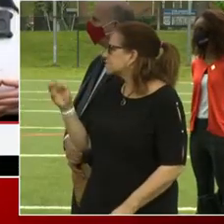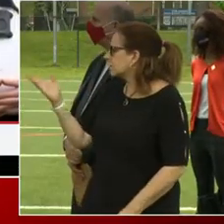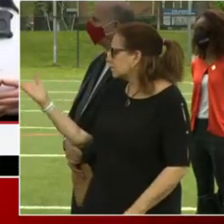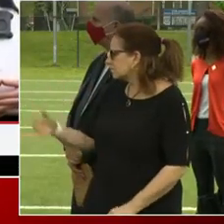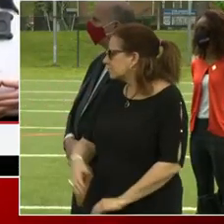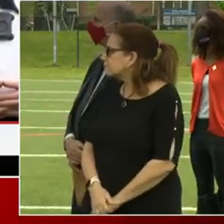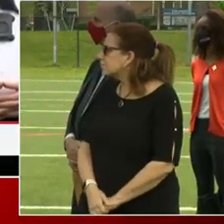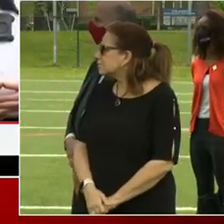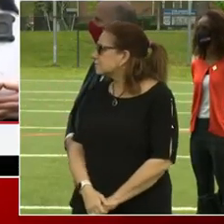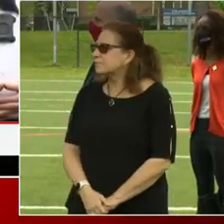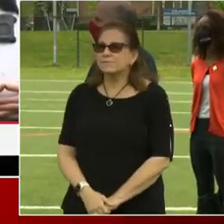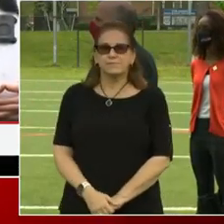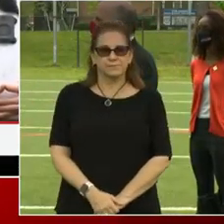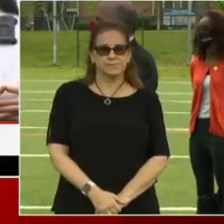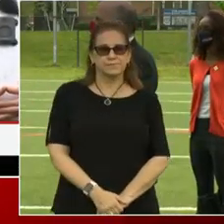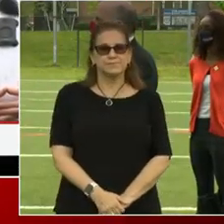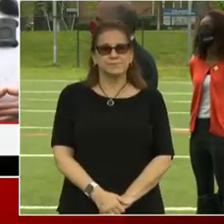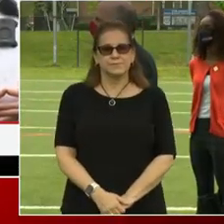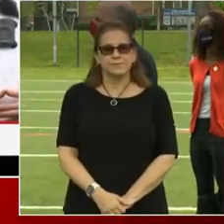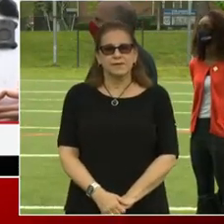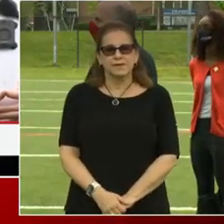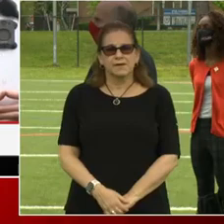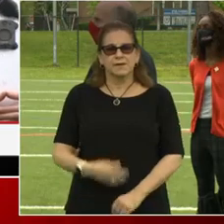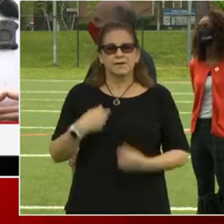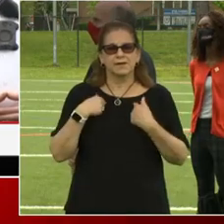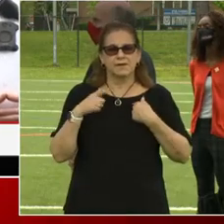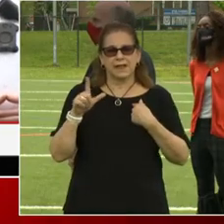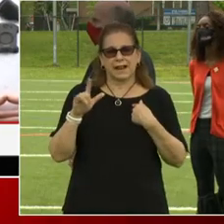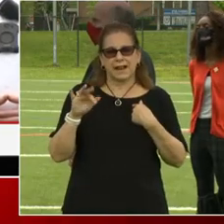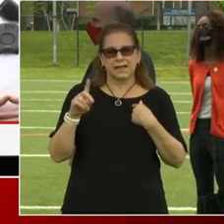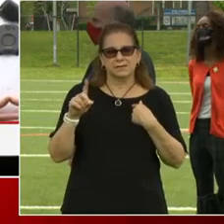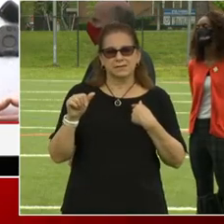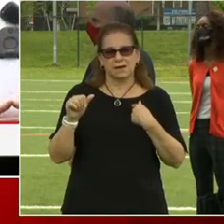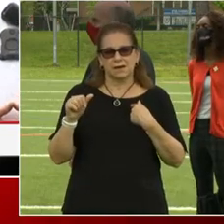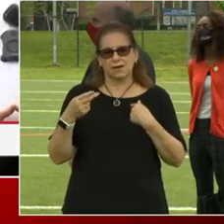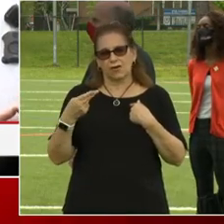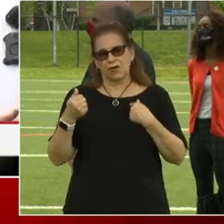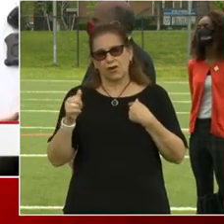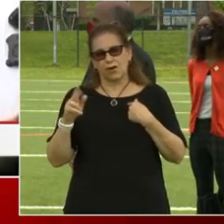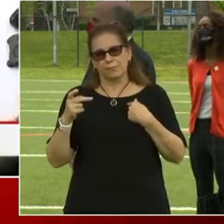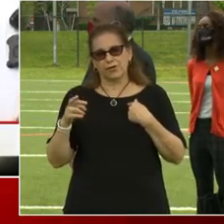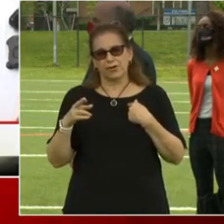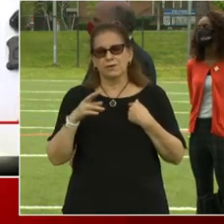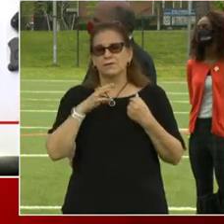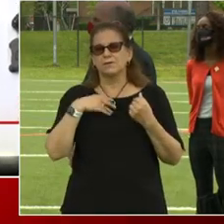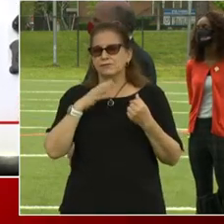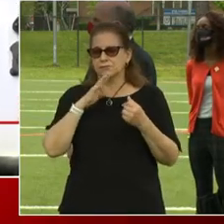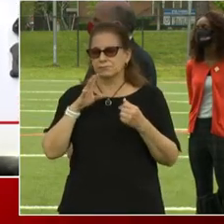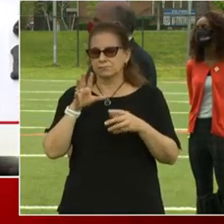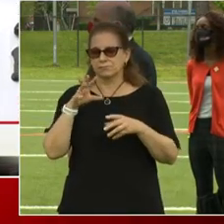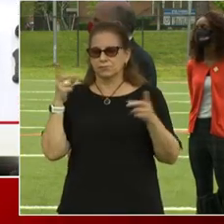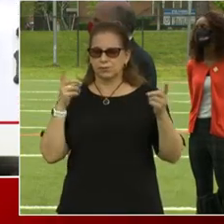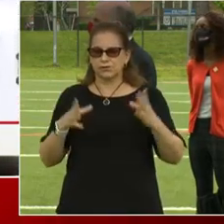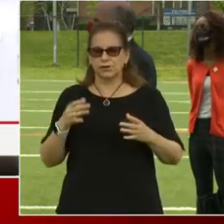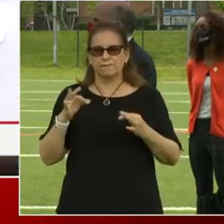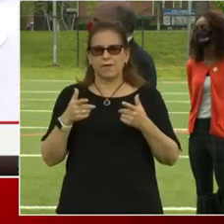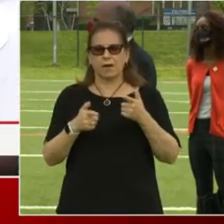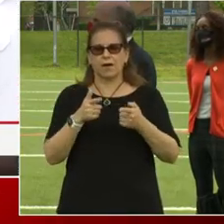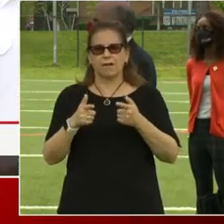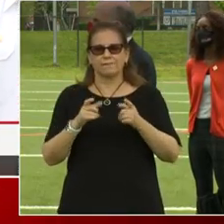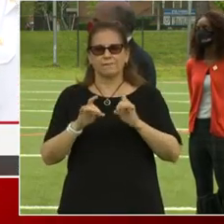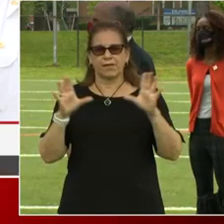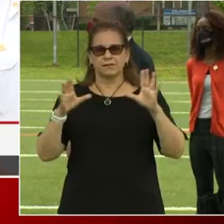Good afternoon. I'm Linda Harley Harper, the Gun Violence Prevention Director, and I appreciate your question. We absolutely